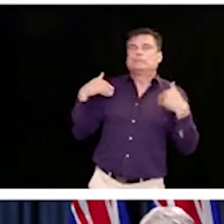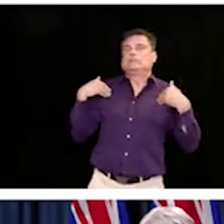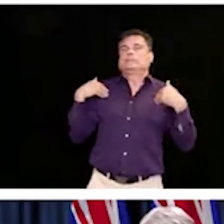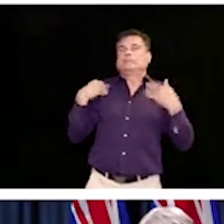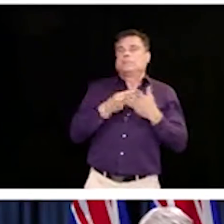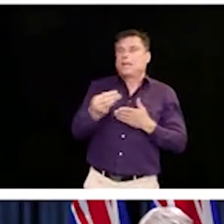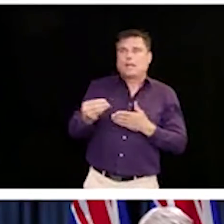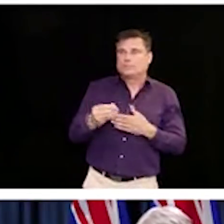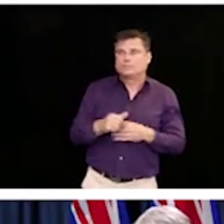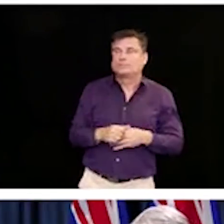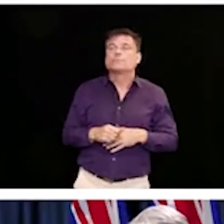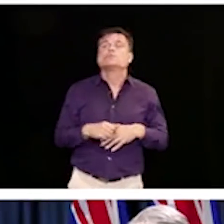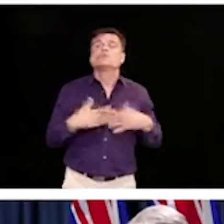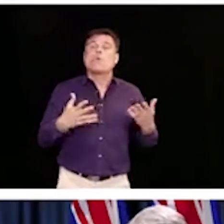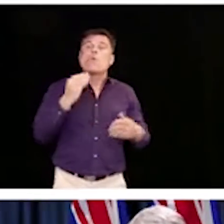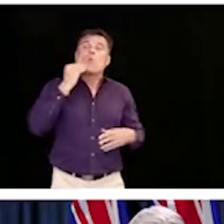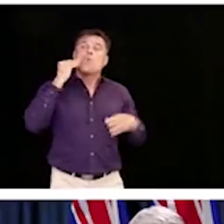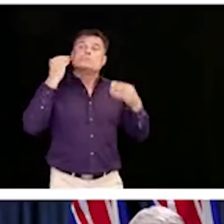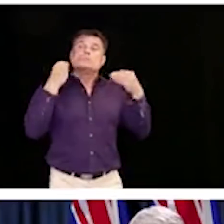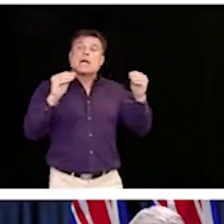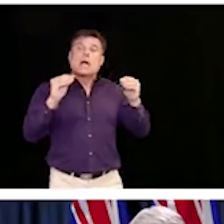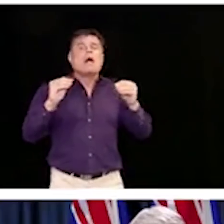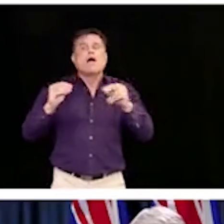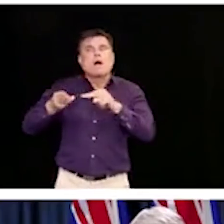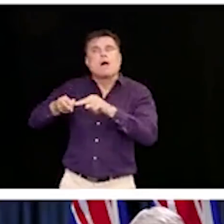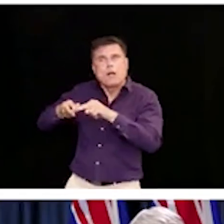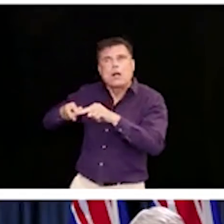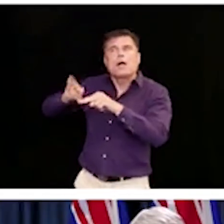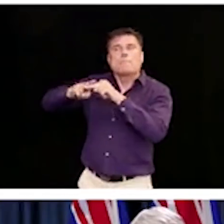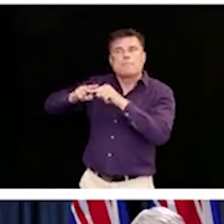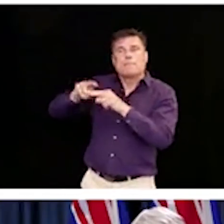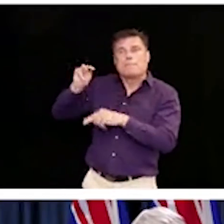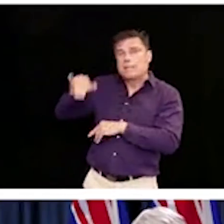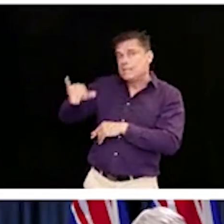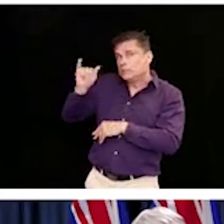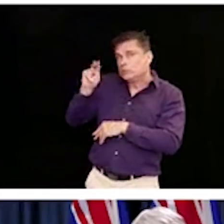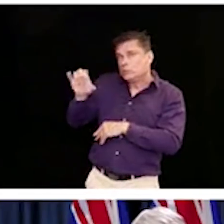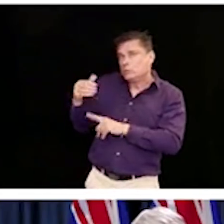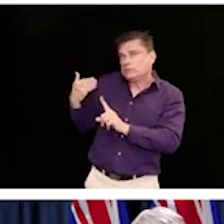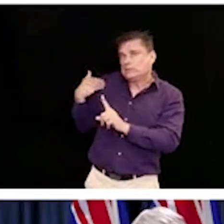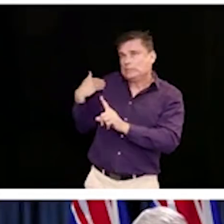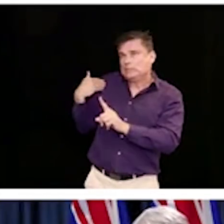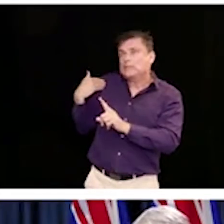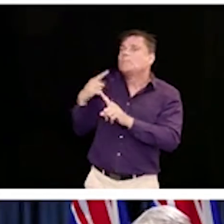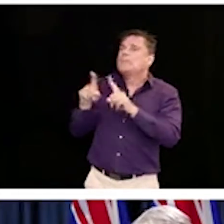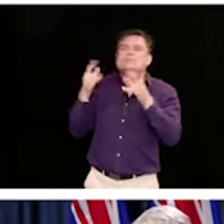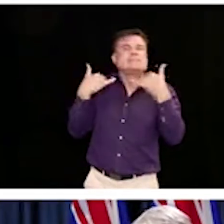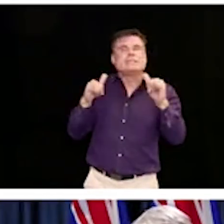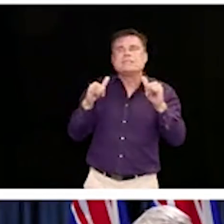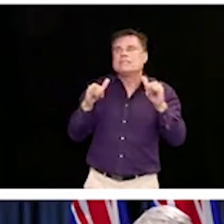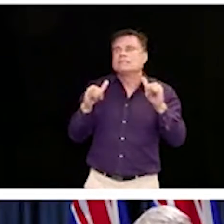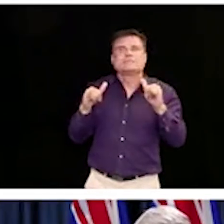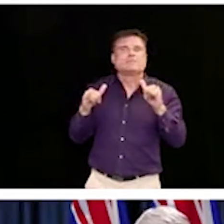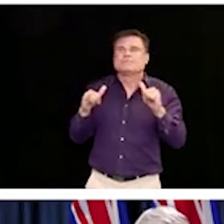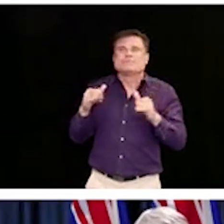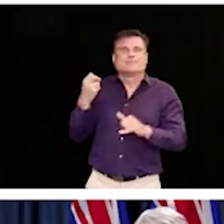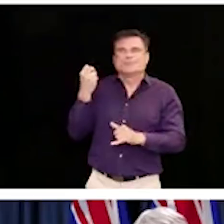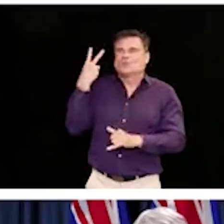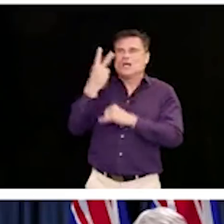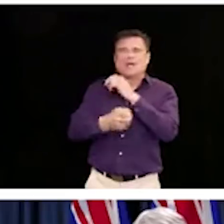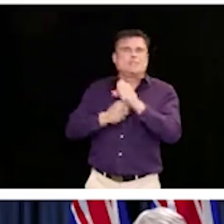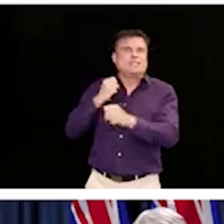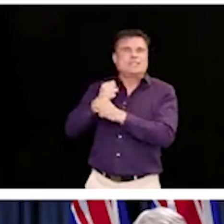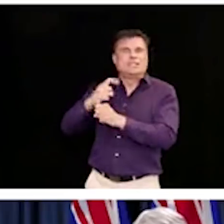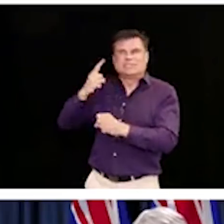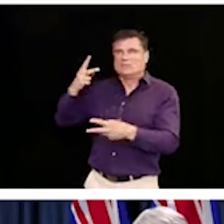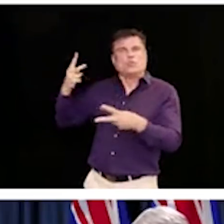rose 33.7% month over month in May, following a record-breaking decline, they still remain at 12-year